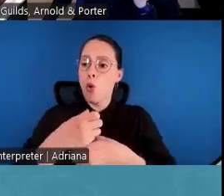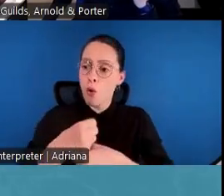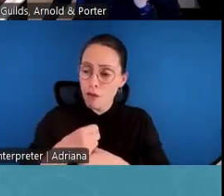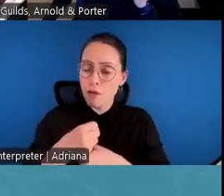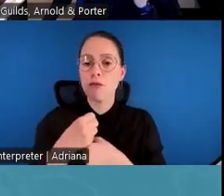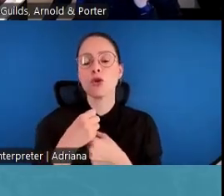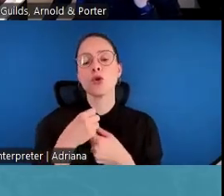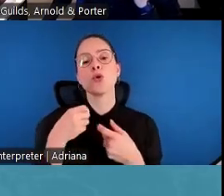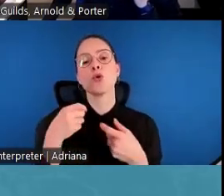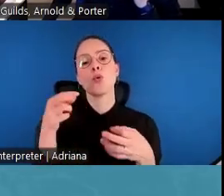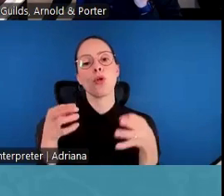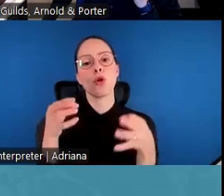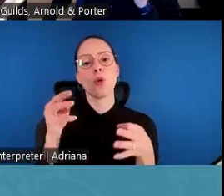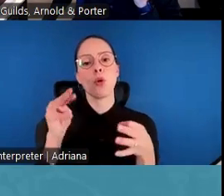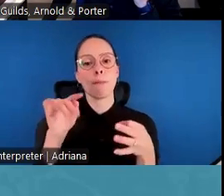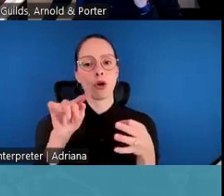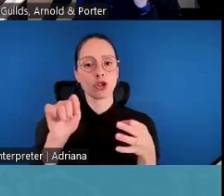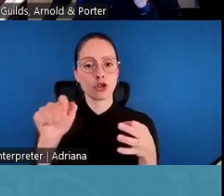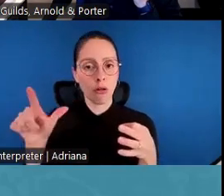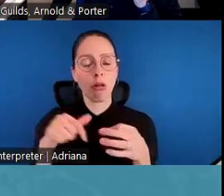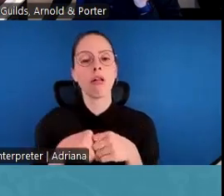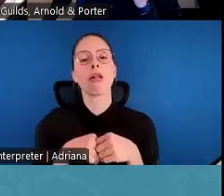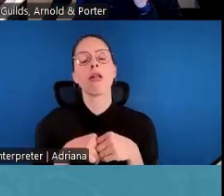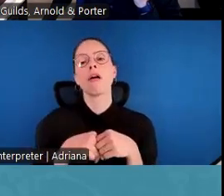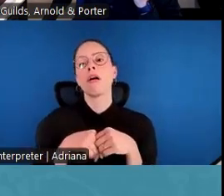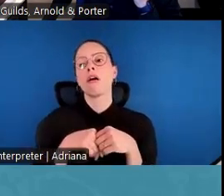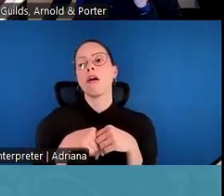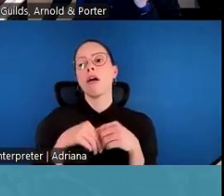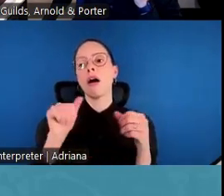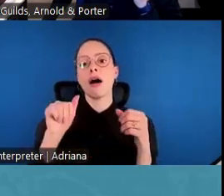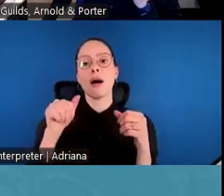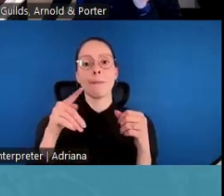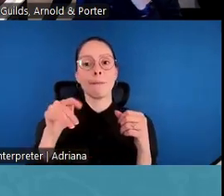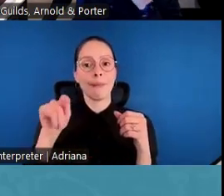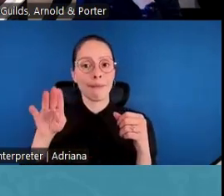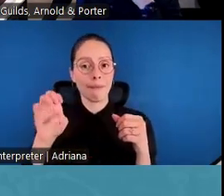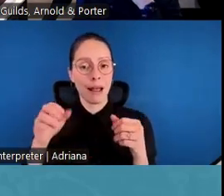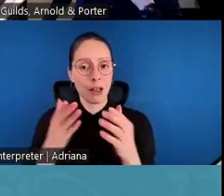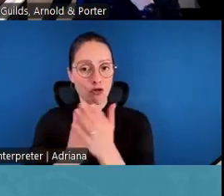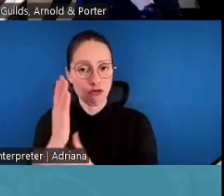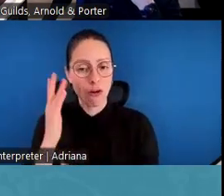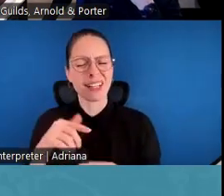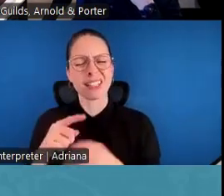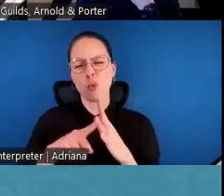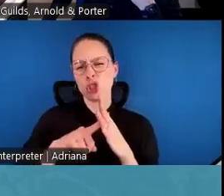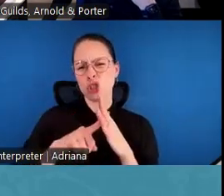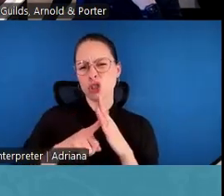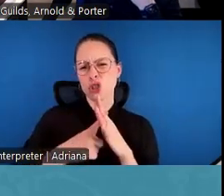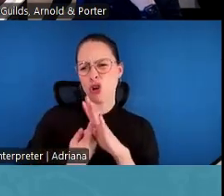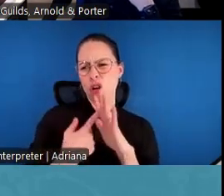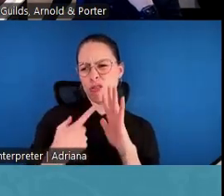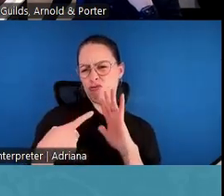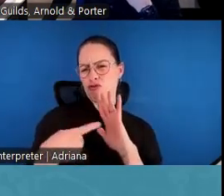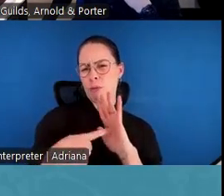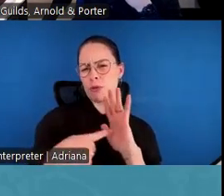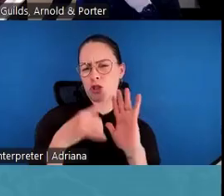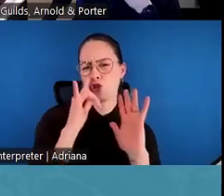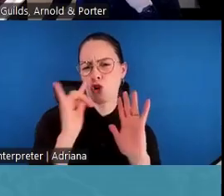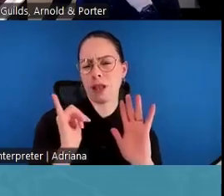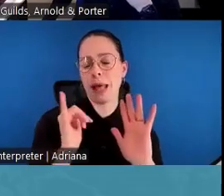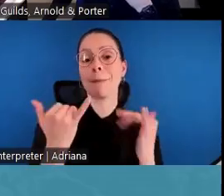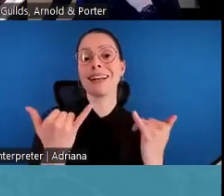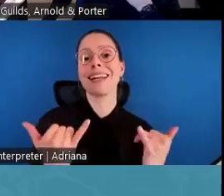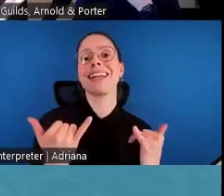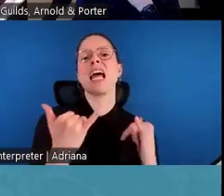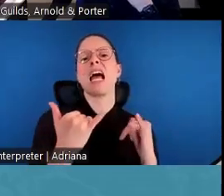overview of appellate rights. And we've started to touch on what does legal representation look like through the questions, but let's dig in a little bit more on the